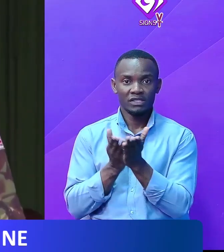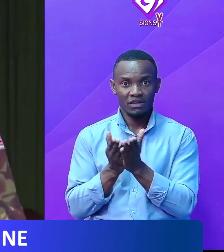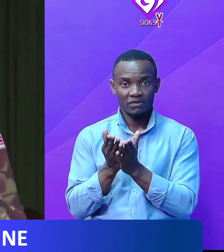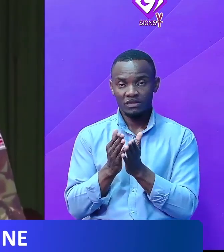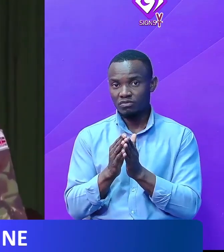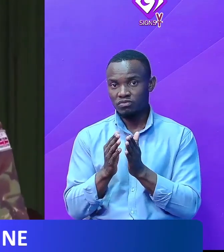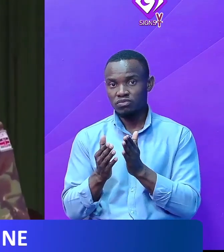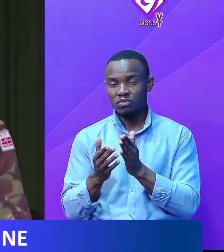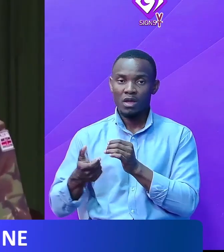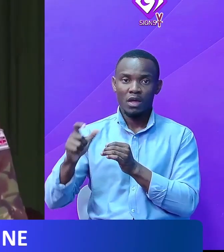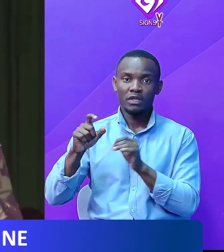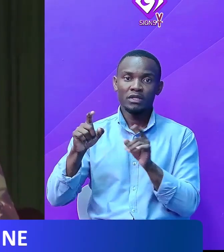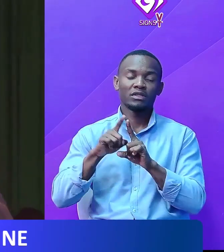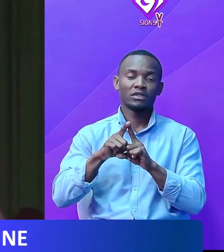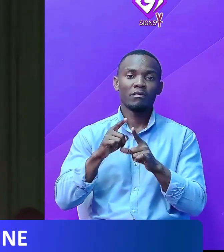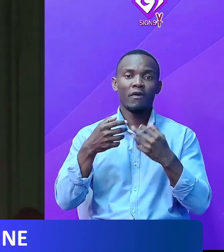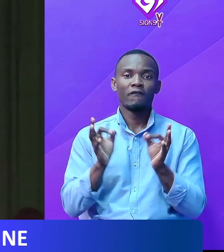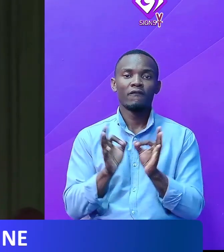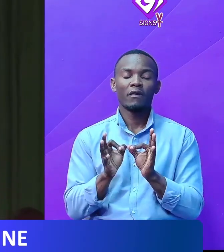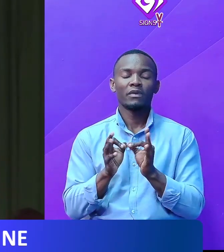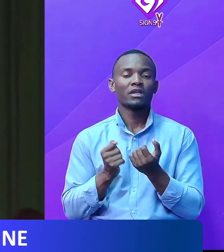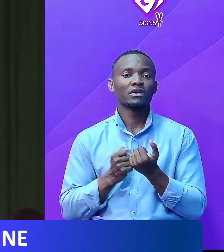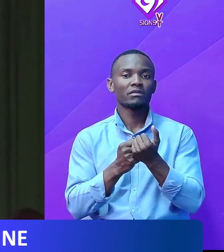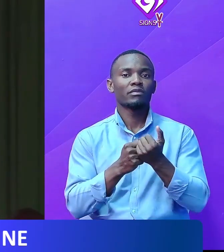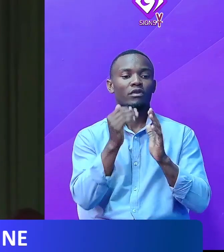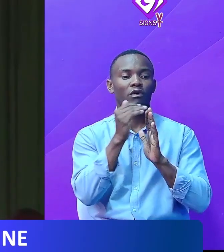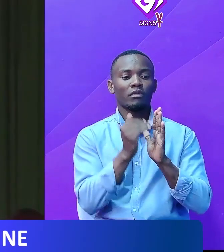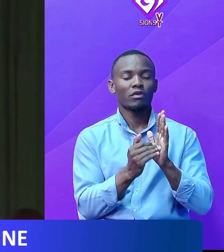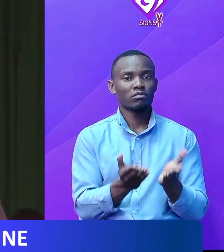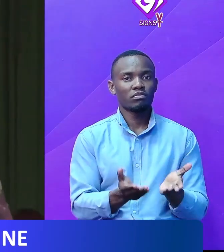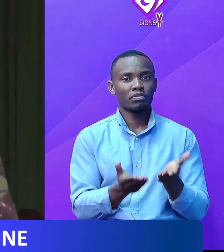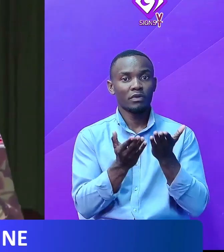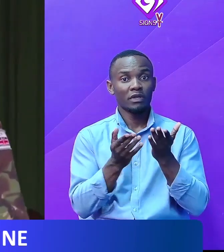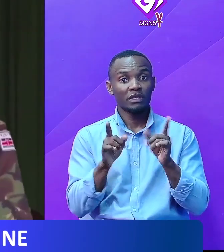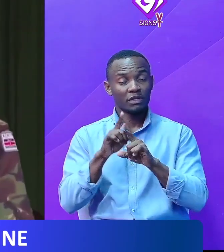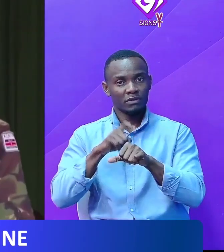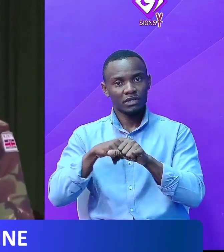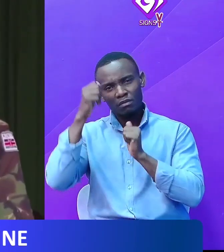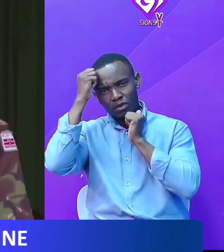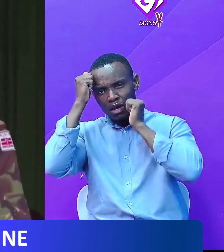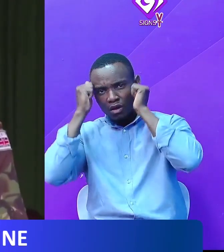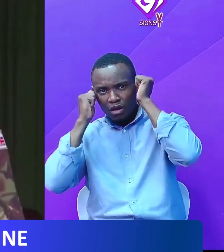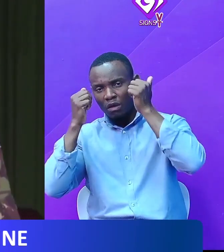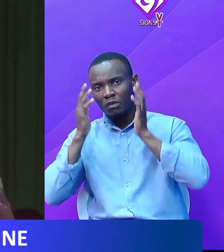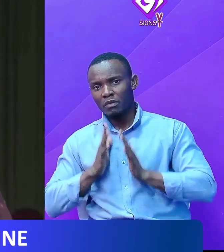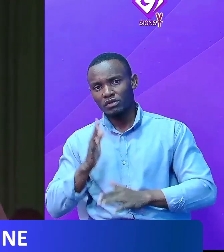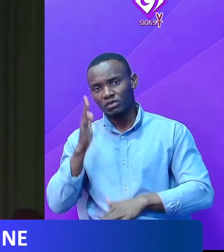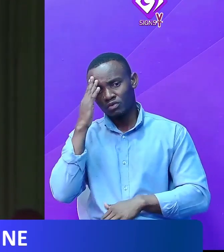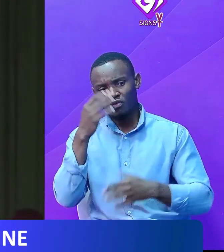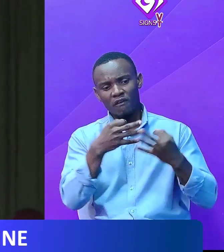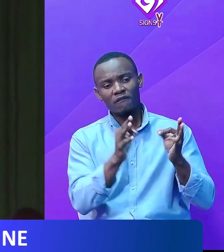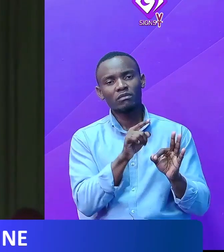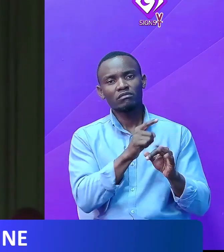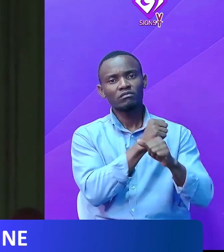support programs. When a soldier has the comfort of knowing that family is safe and supported,